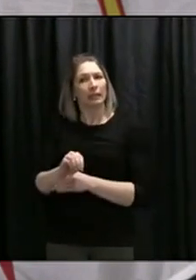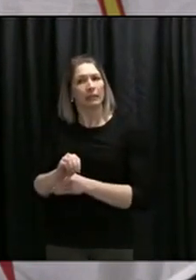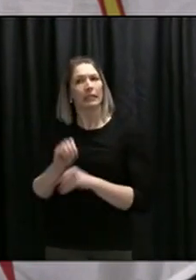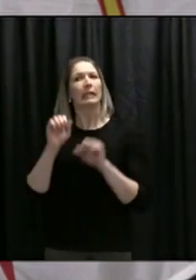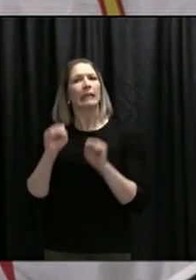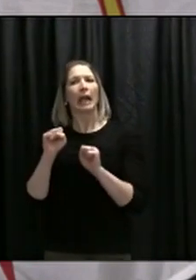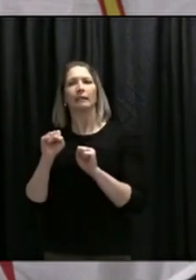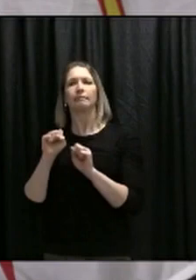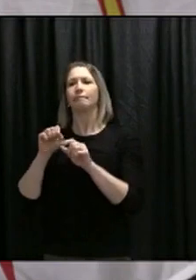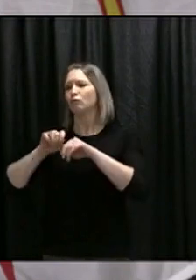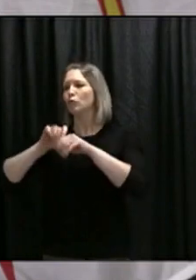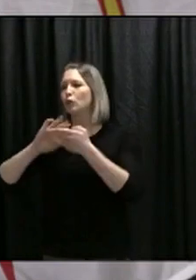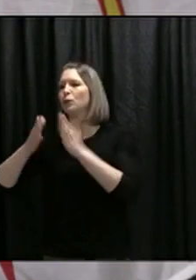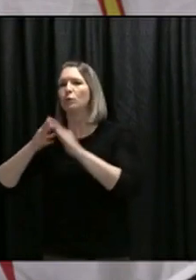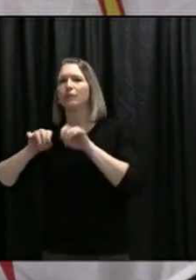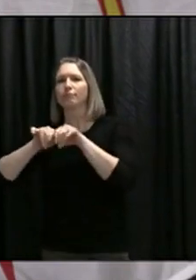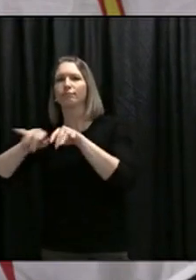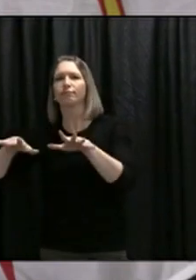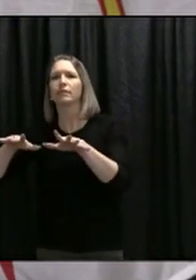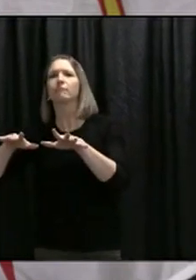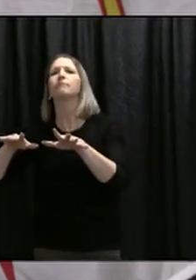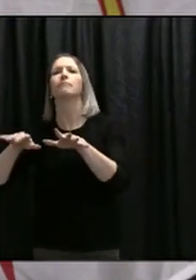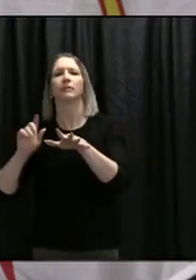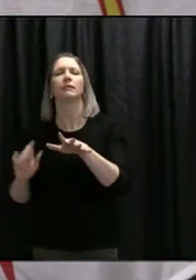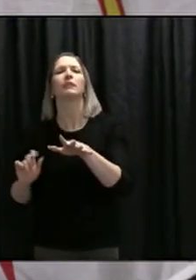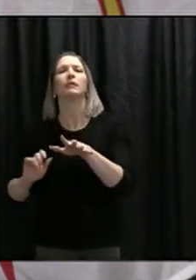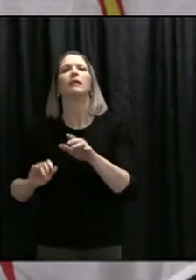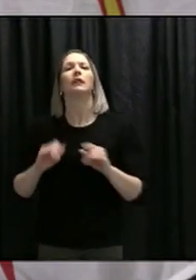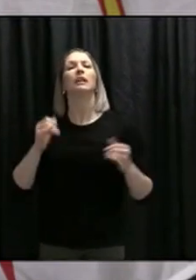cluster or to a returning traveler.